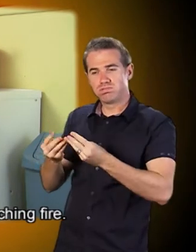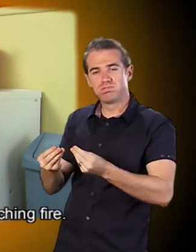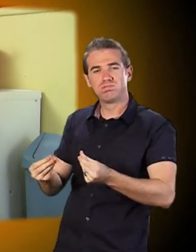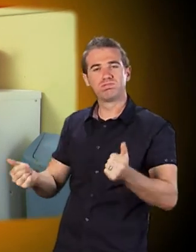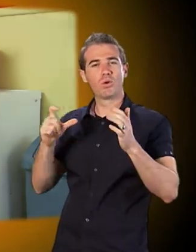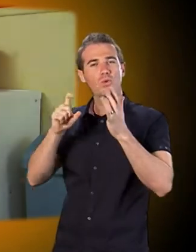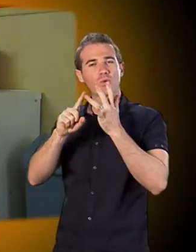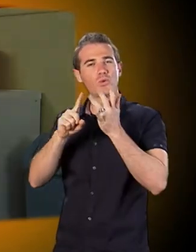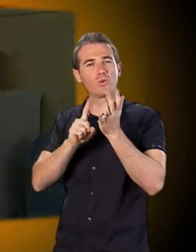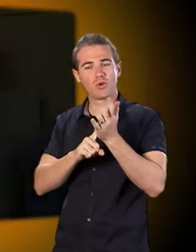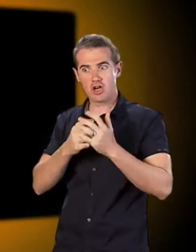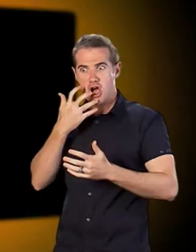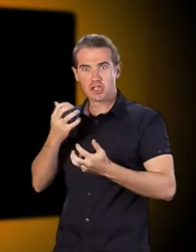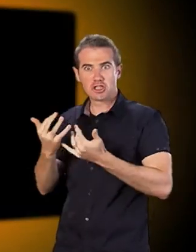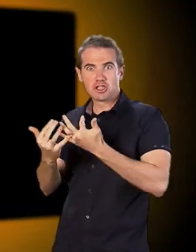catching fire.